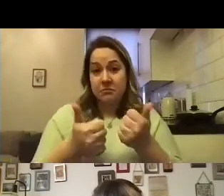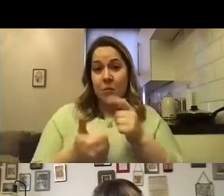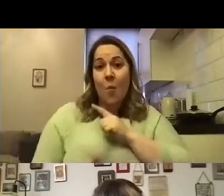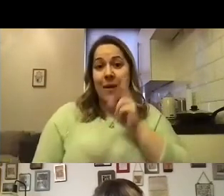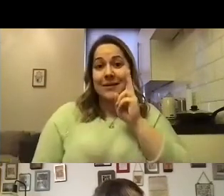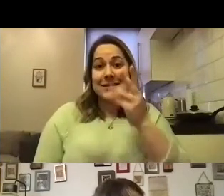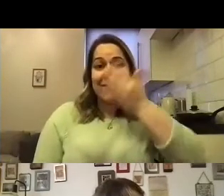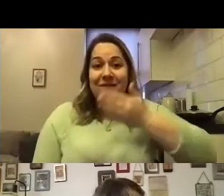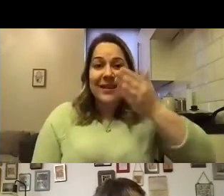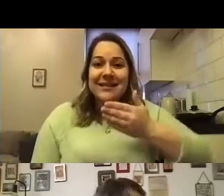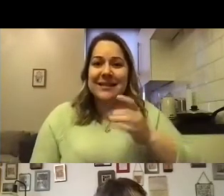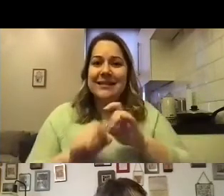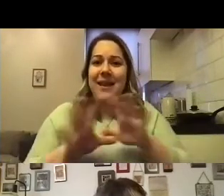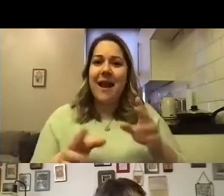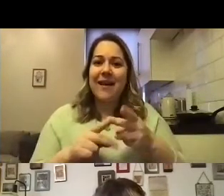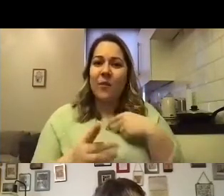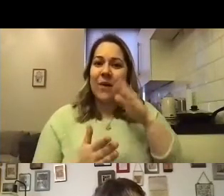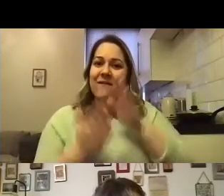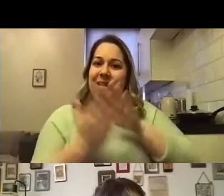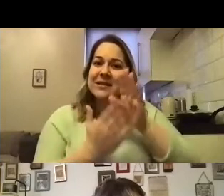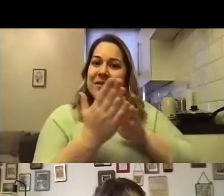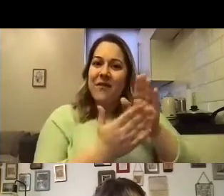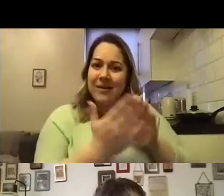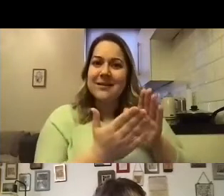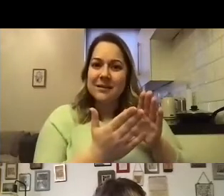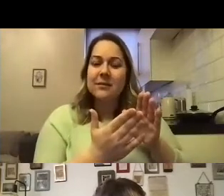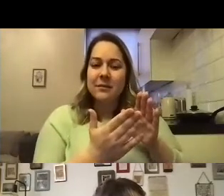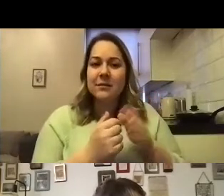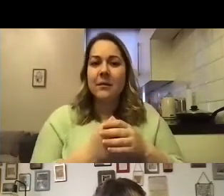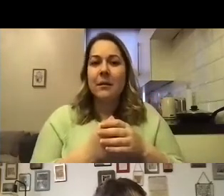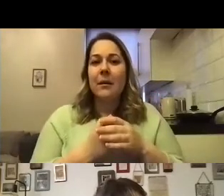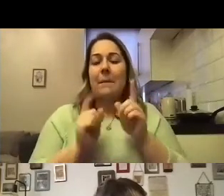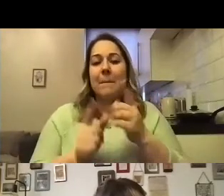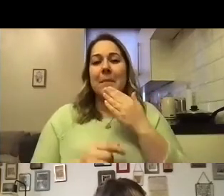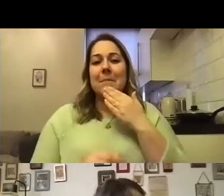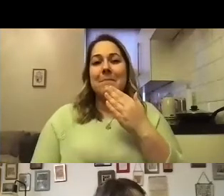we would be seeing if we were in one of our studios. We do just ask to keep